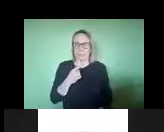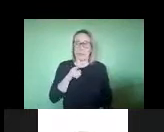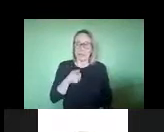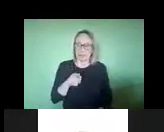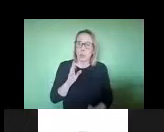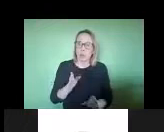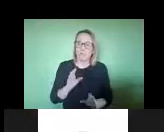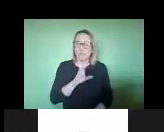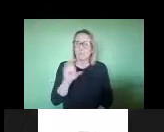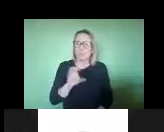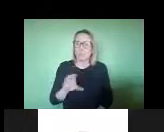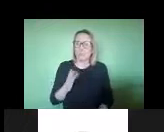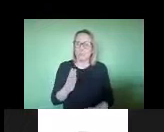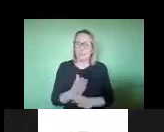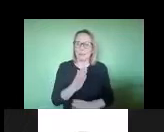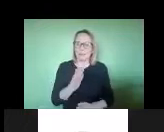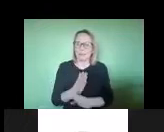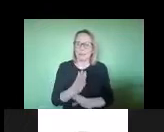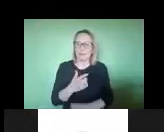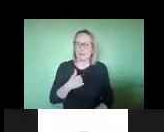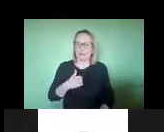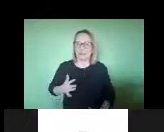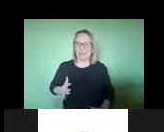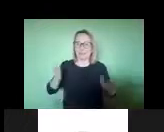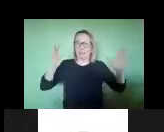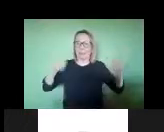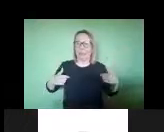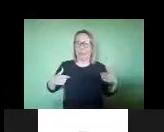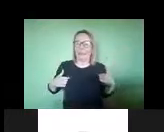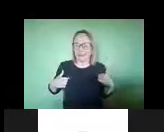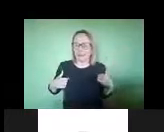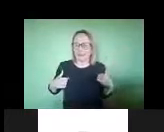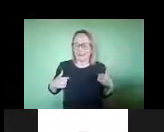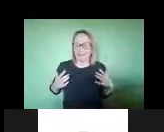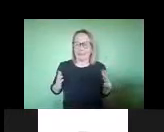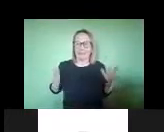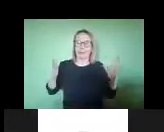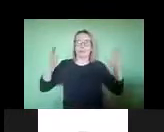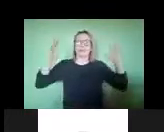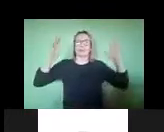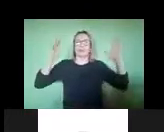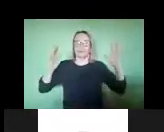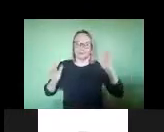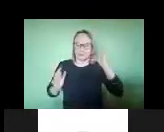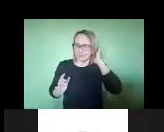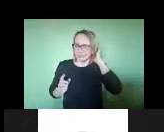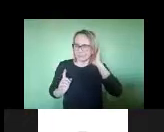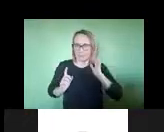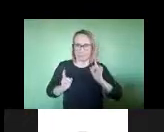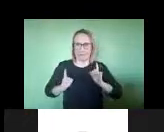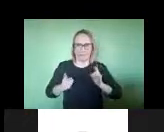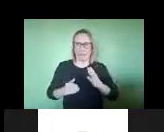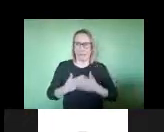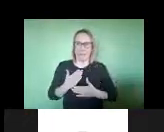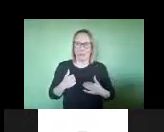hosting a Zoom activity, you could tell the panic levels just went from there to there, as I hadn't used it before.